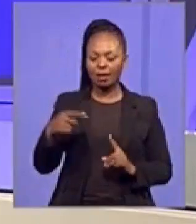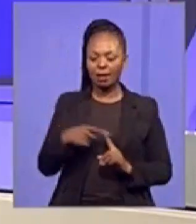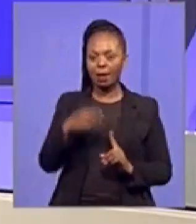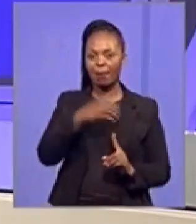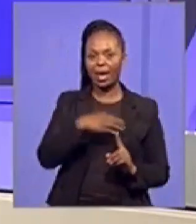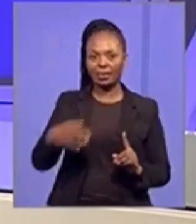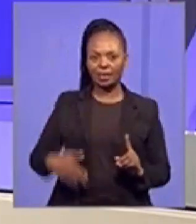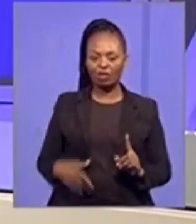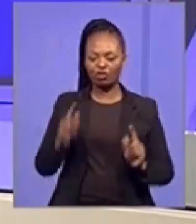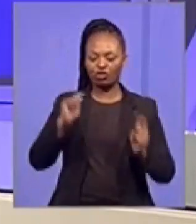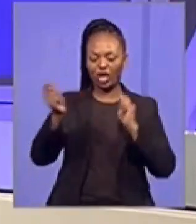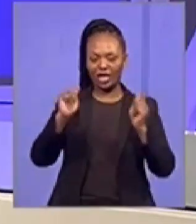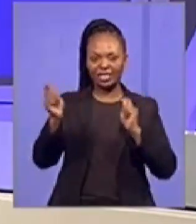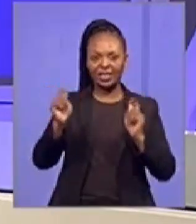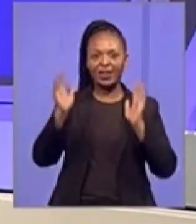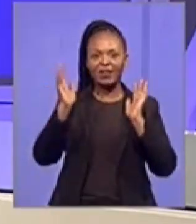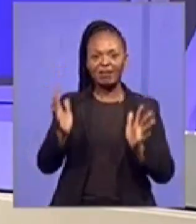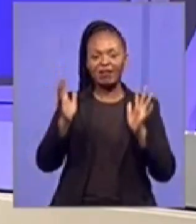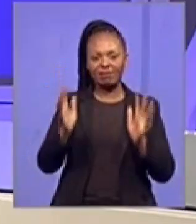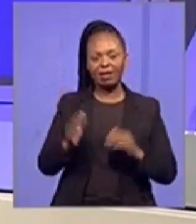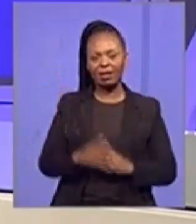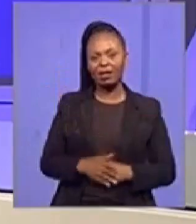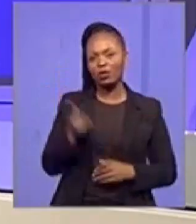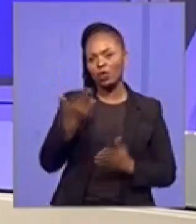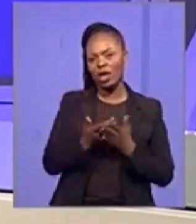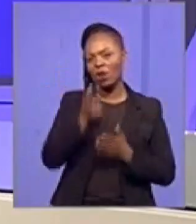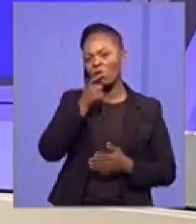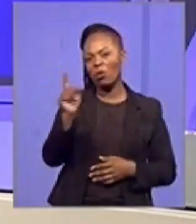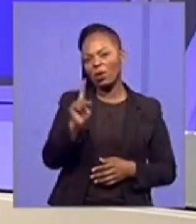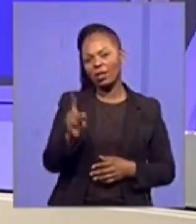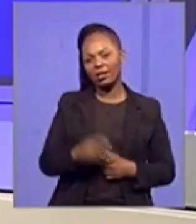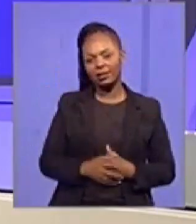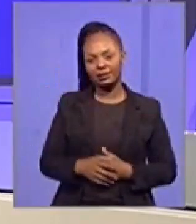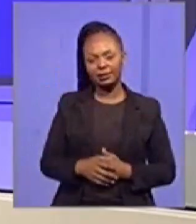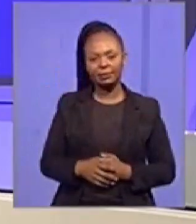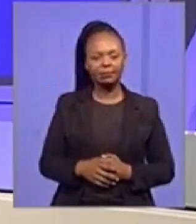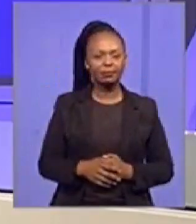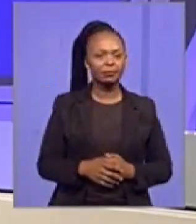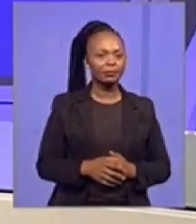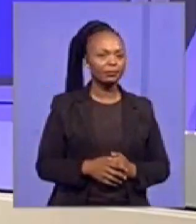diphetho kabineteng ya hae. Prof, o ka reng maikutlo wa reng ka tsona?